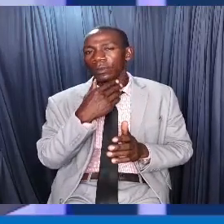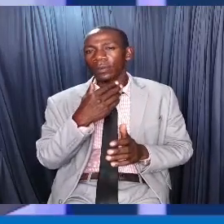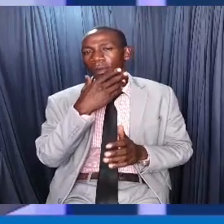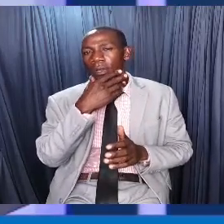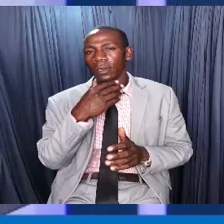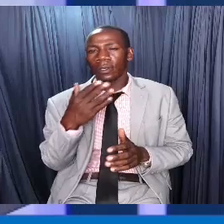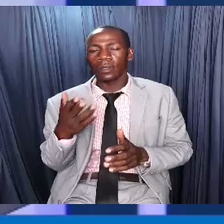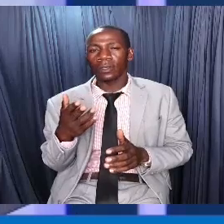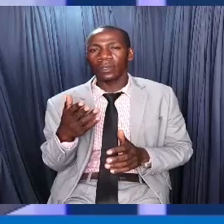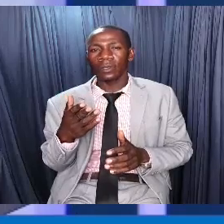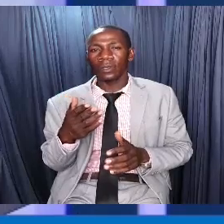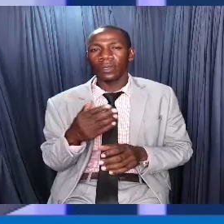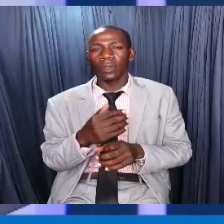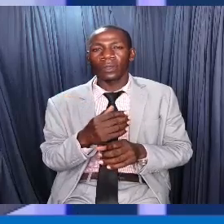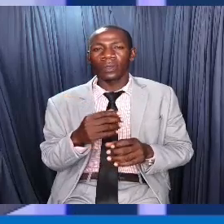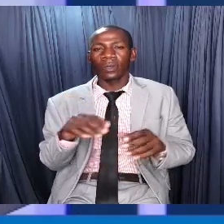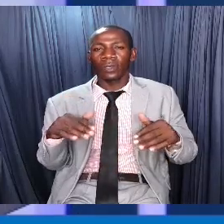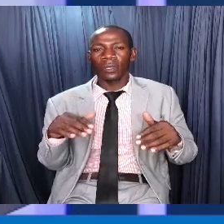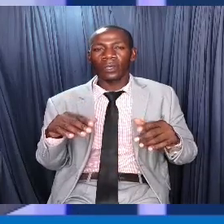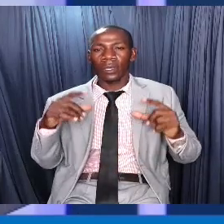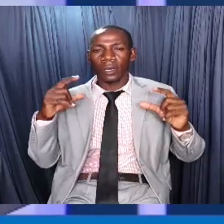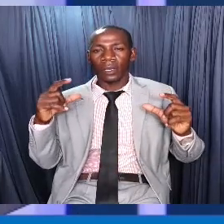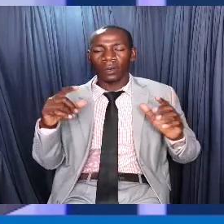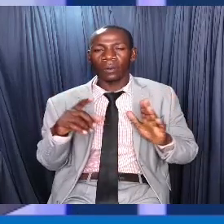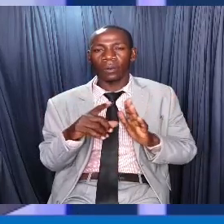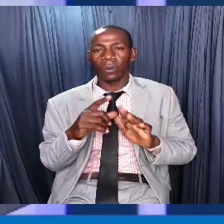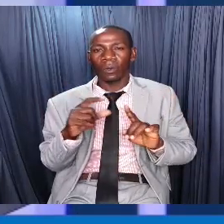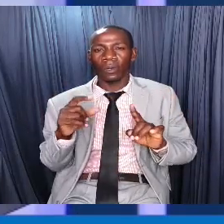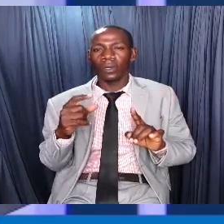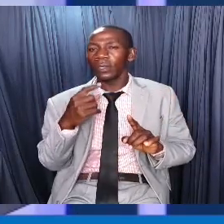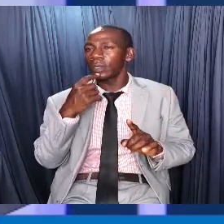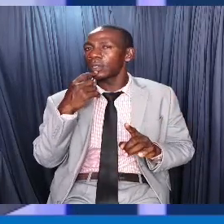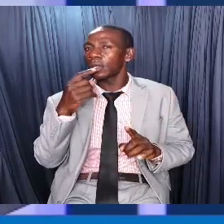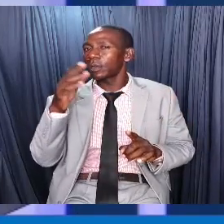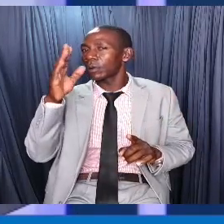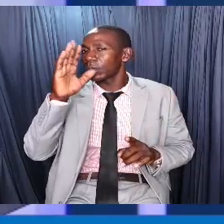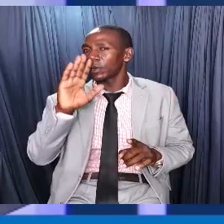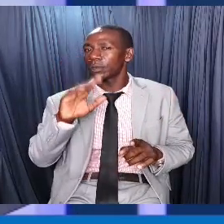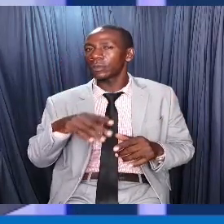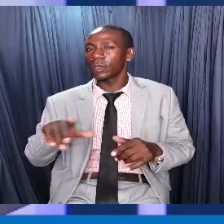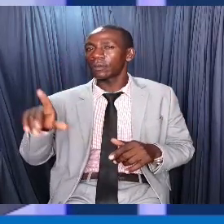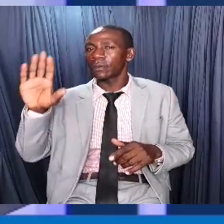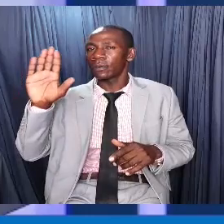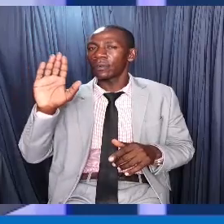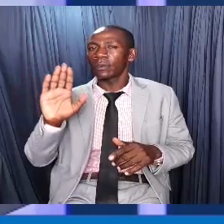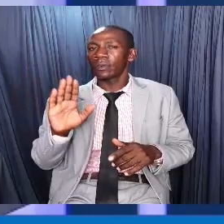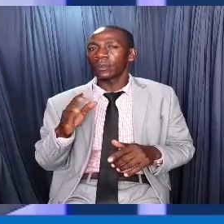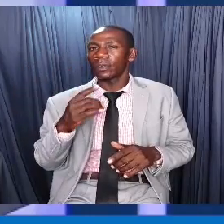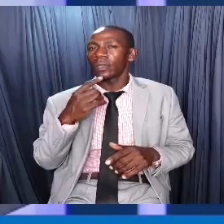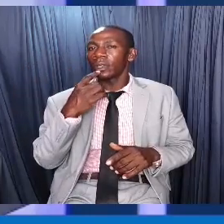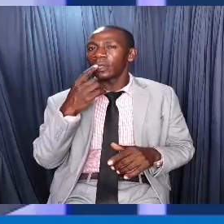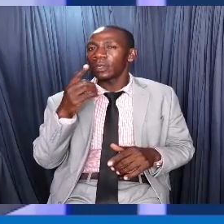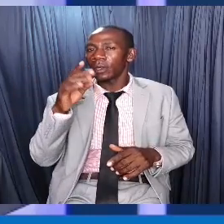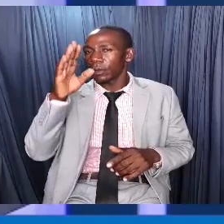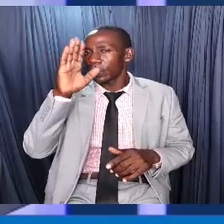A Pharisee. Alifanya neno kubwa sana. Did something so great. Anamwambia hata huyo Mungu. He was telling God himself. Anamwambia hata huyo